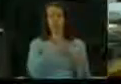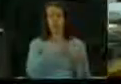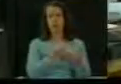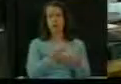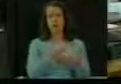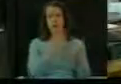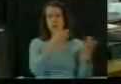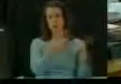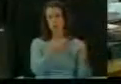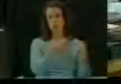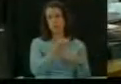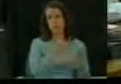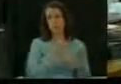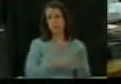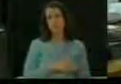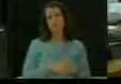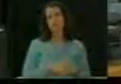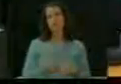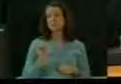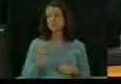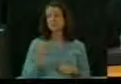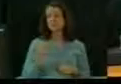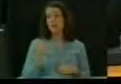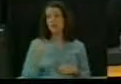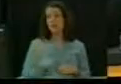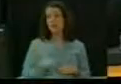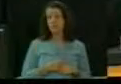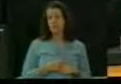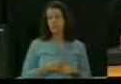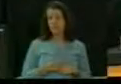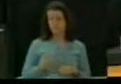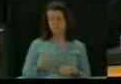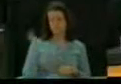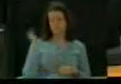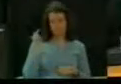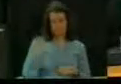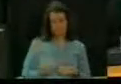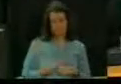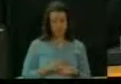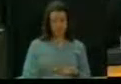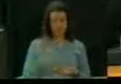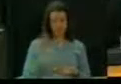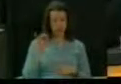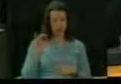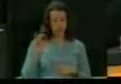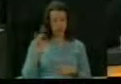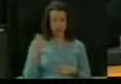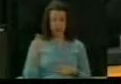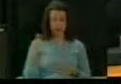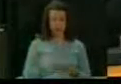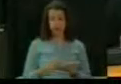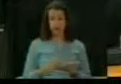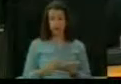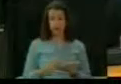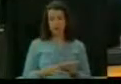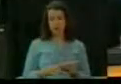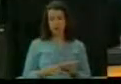Commissioner Kay. I agree with Commissioner Strickland, and I'll try a substitute motion to withdraw it. Have a second.